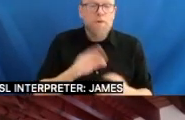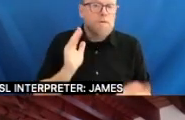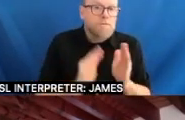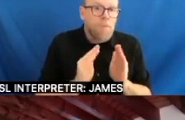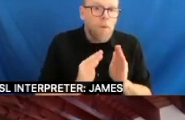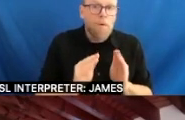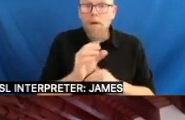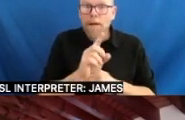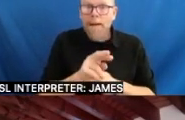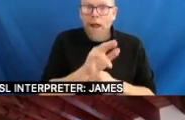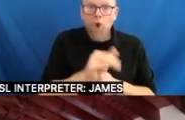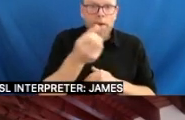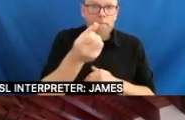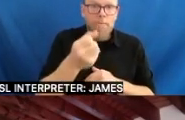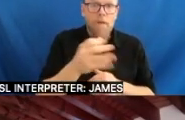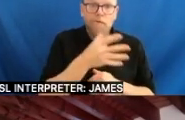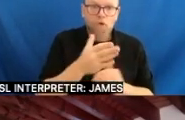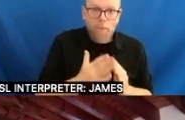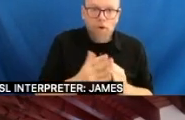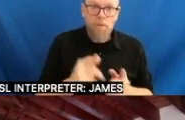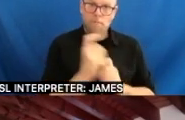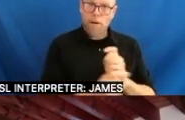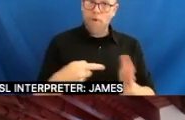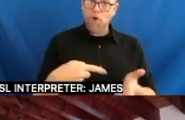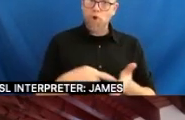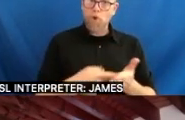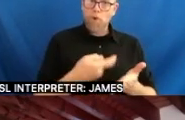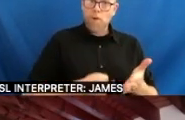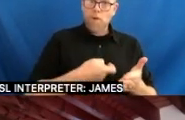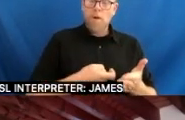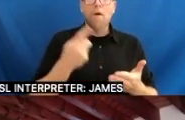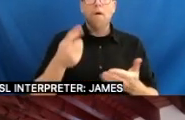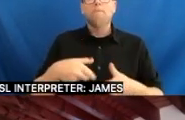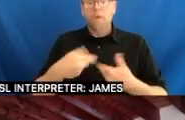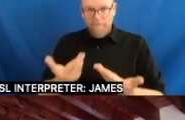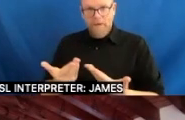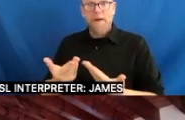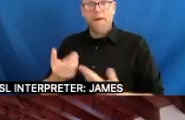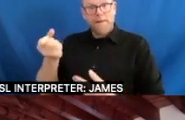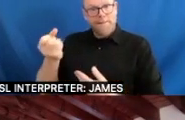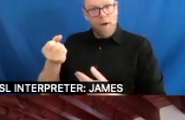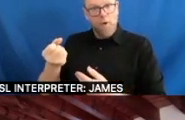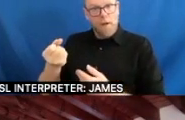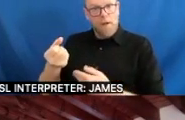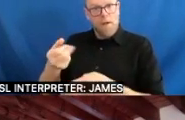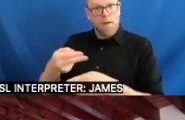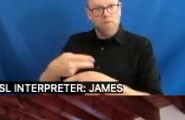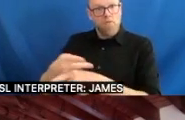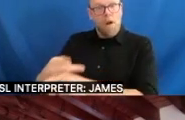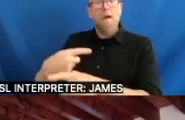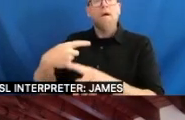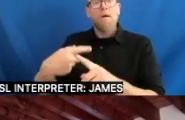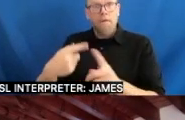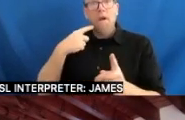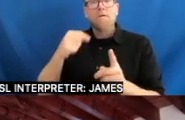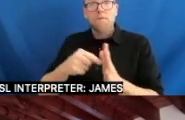pay dues and contribute dairy output in exchange for benefits like the DFA brand and